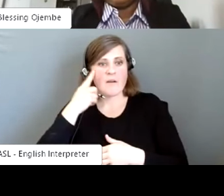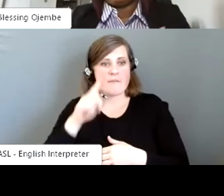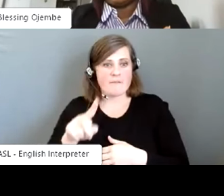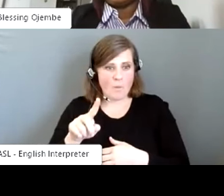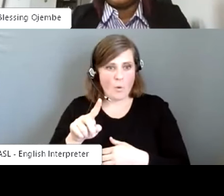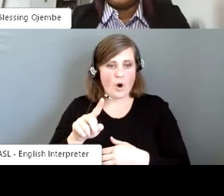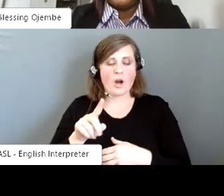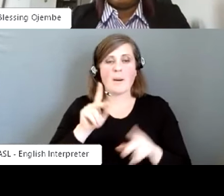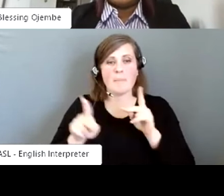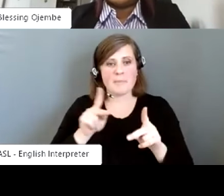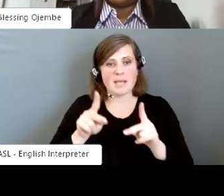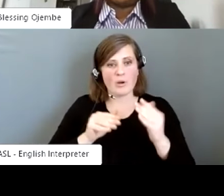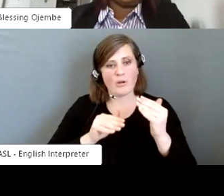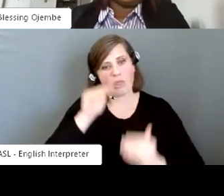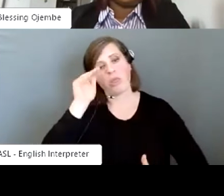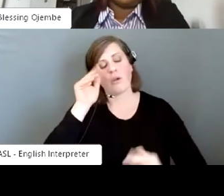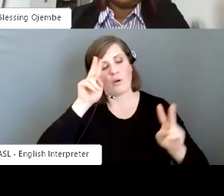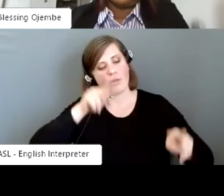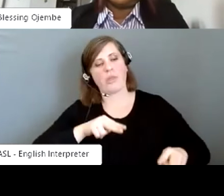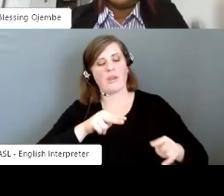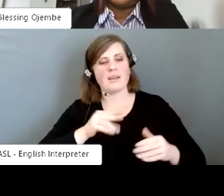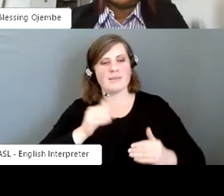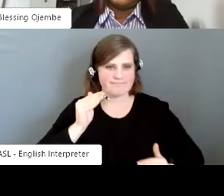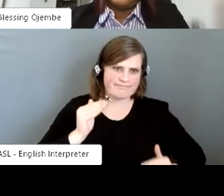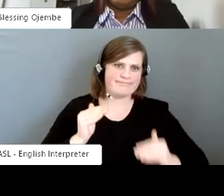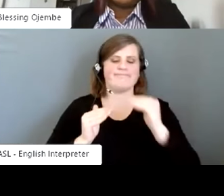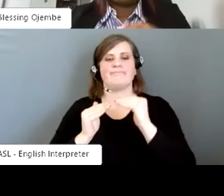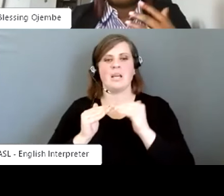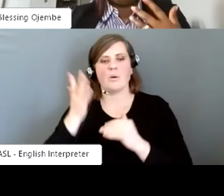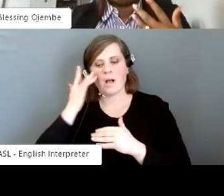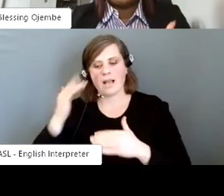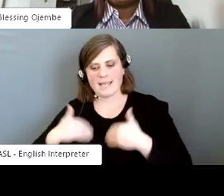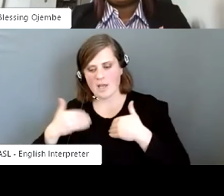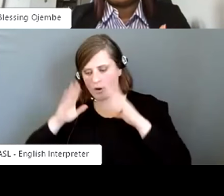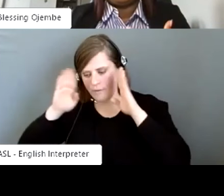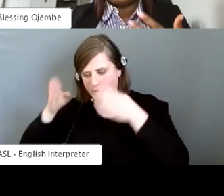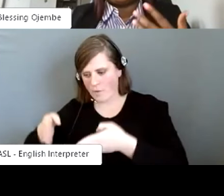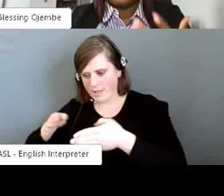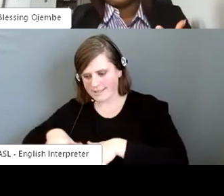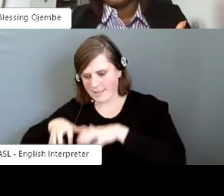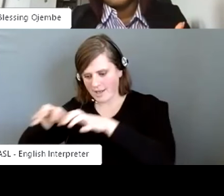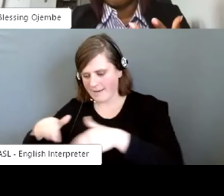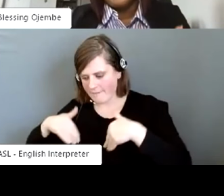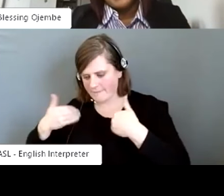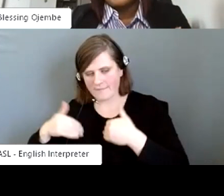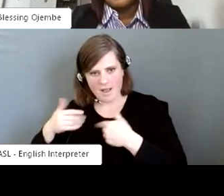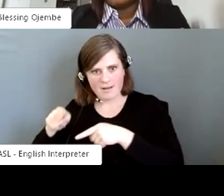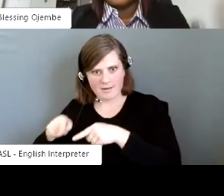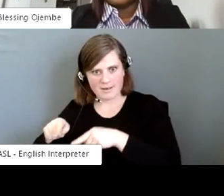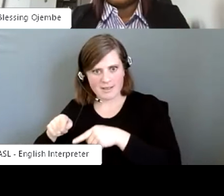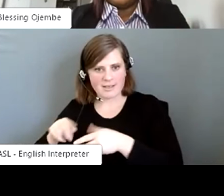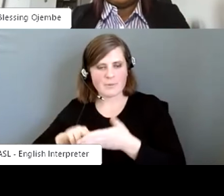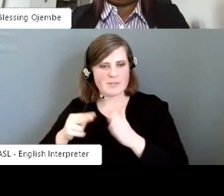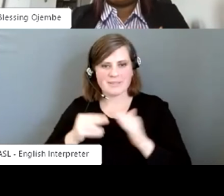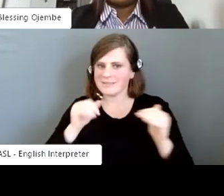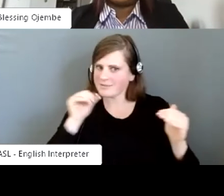minoritized immigrant seniors, rather than just focusing on the younger population. Because when we build interventions that are